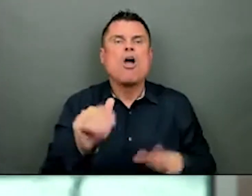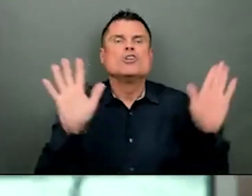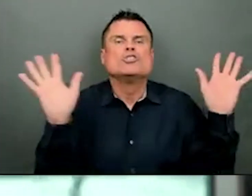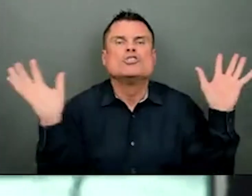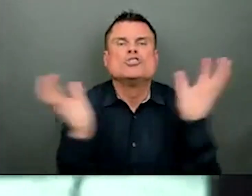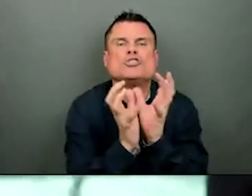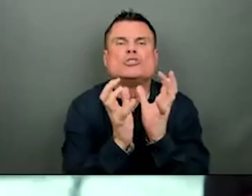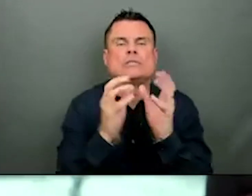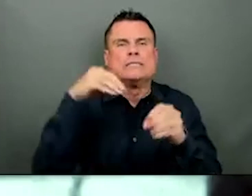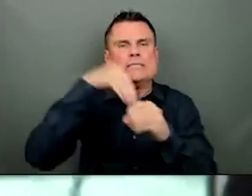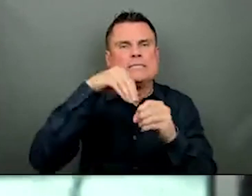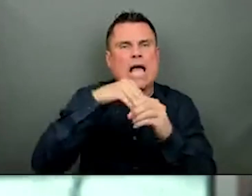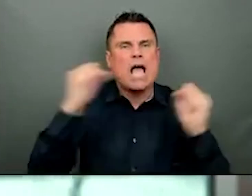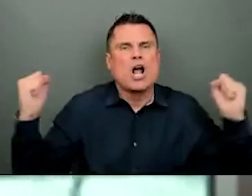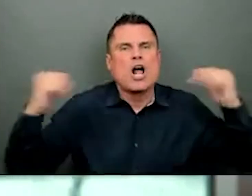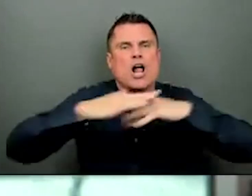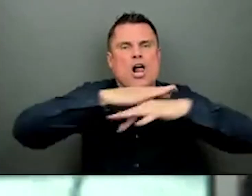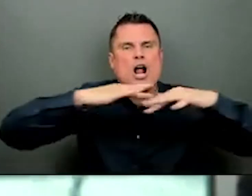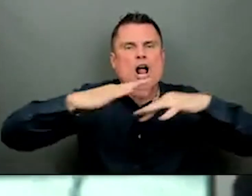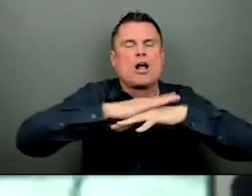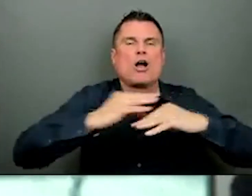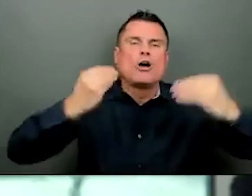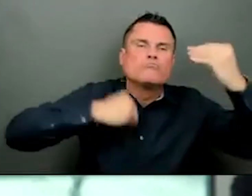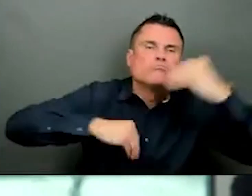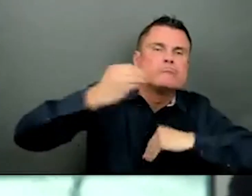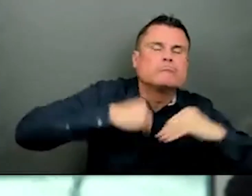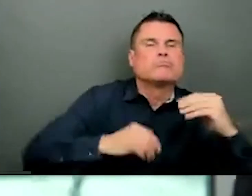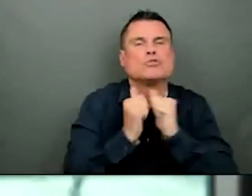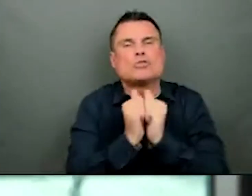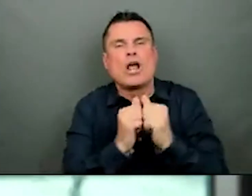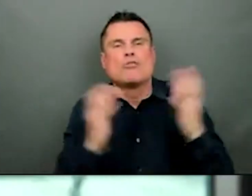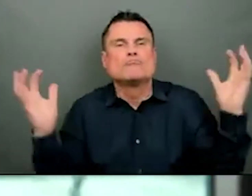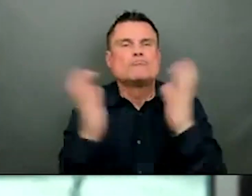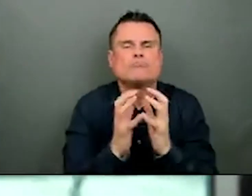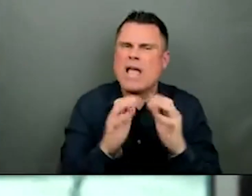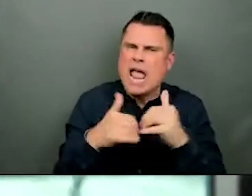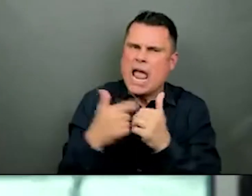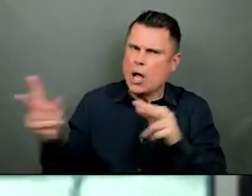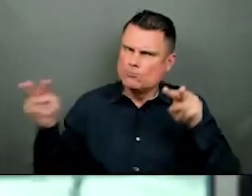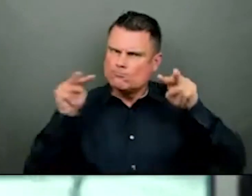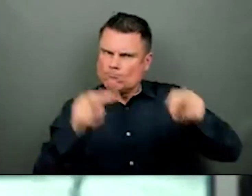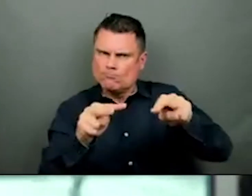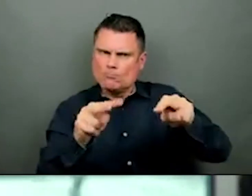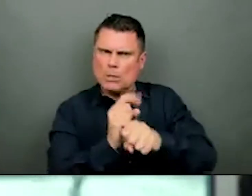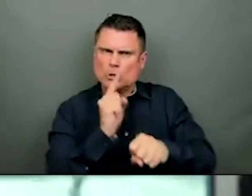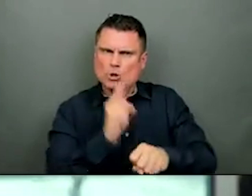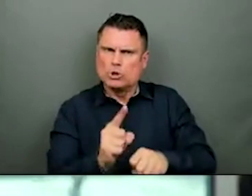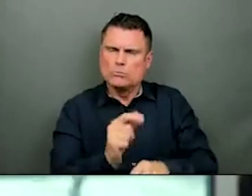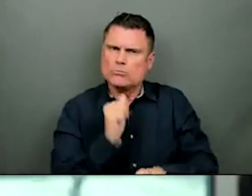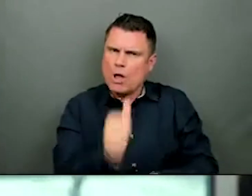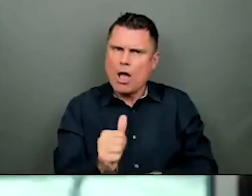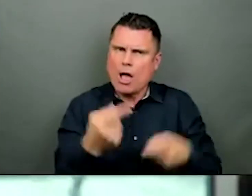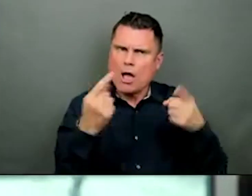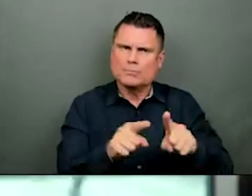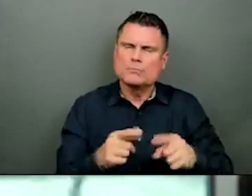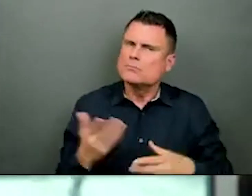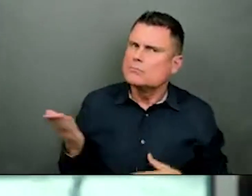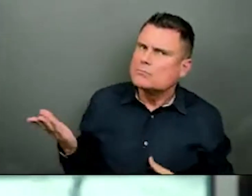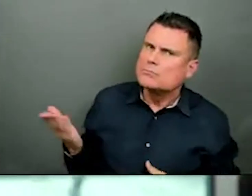we did report on the variants, and it'll be in our statement today. But I can tell you over the last 2 days,